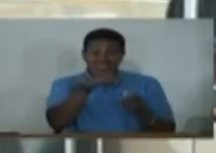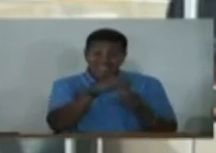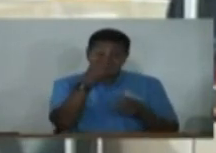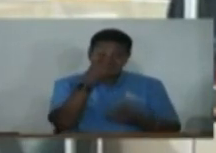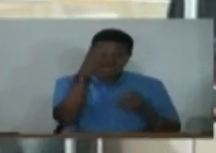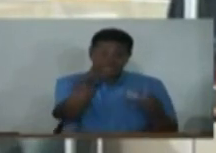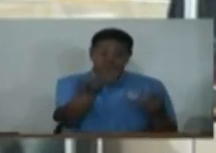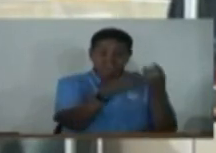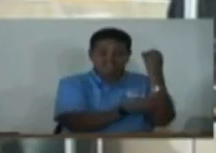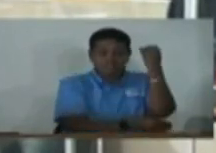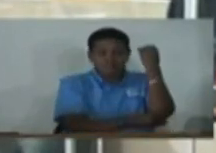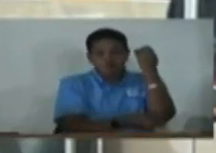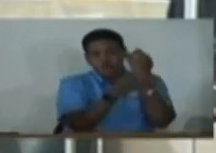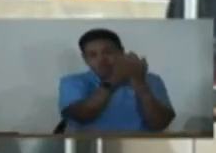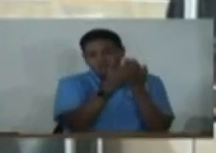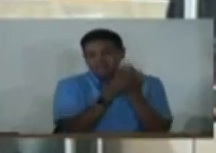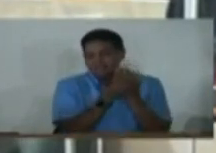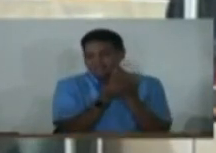the poor.